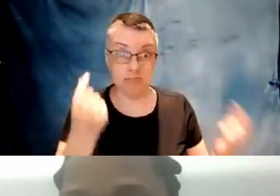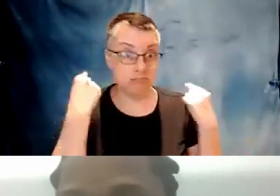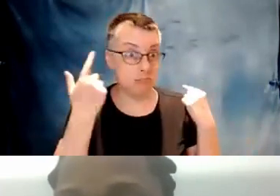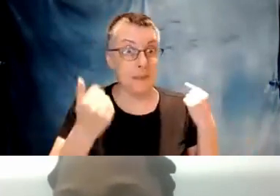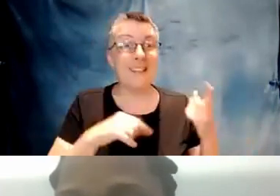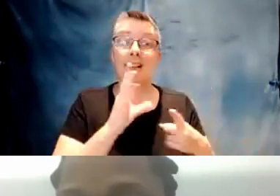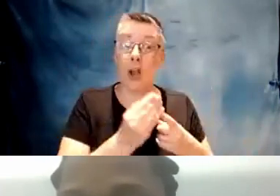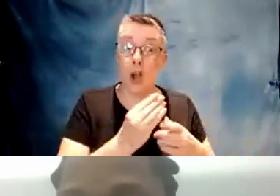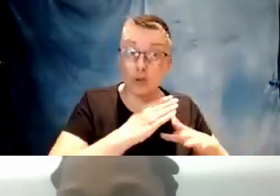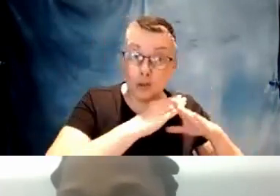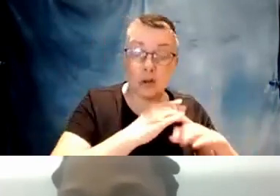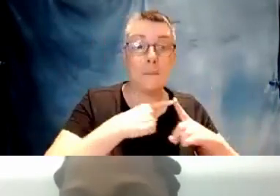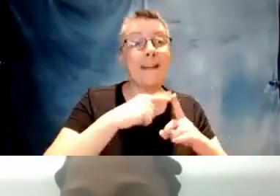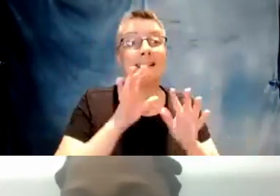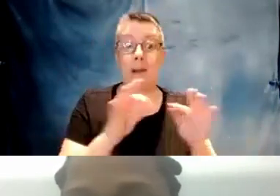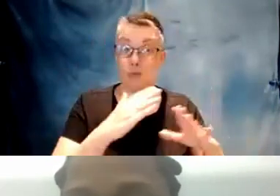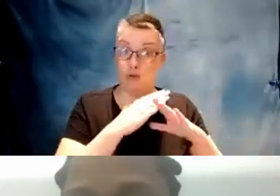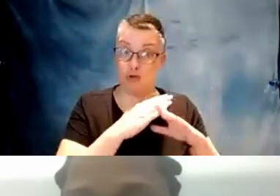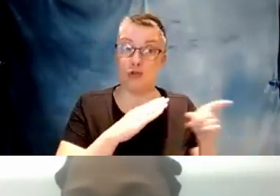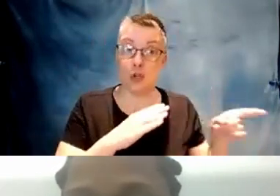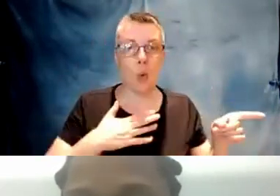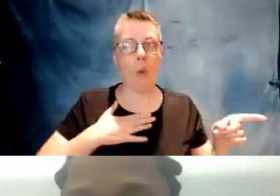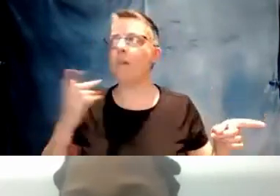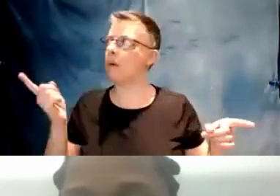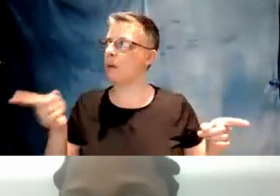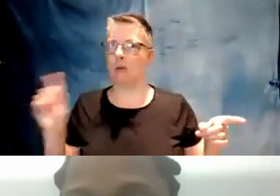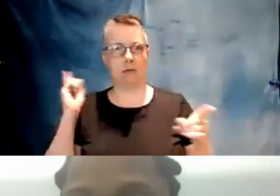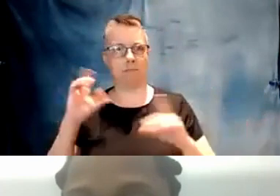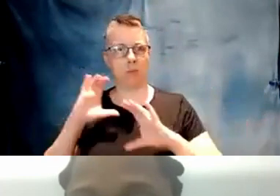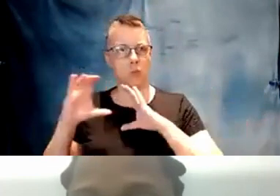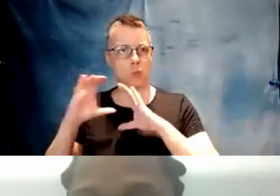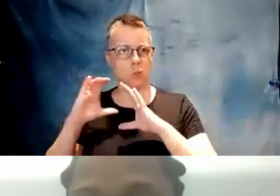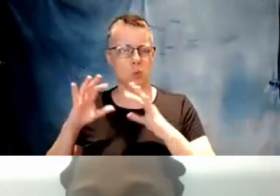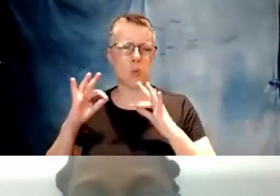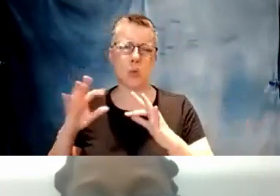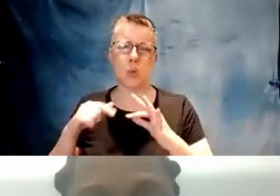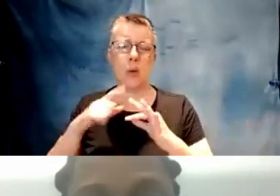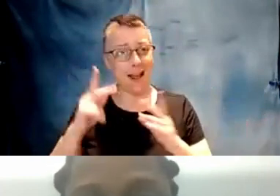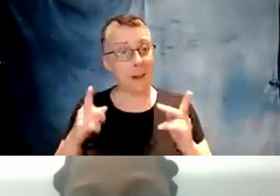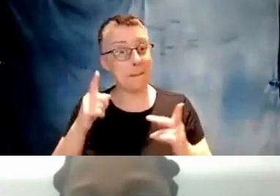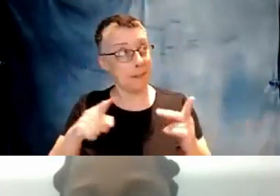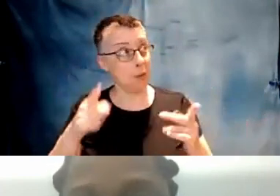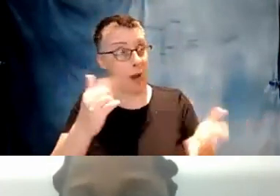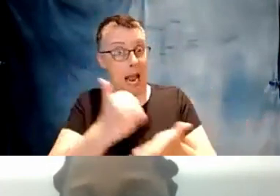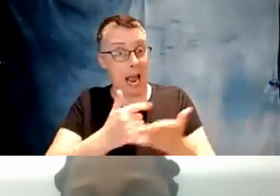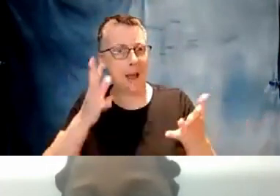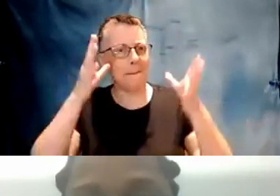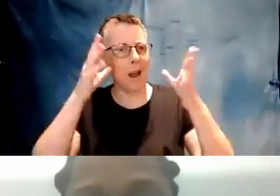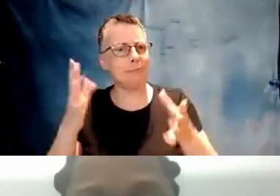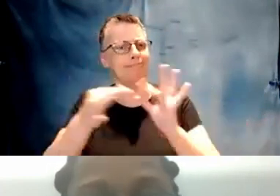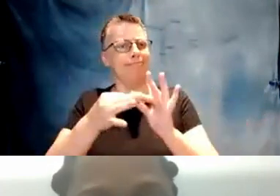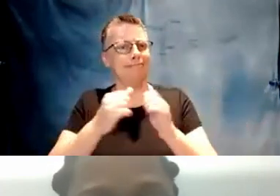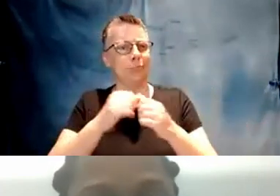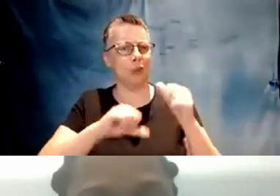cultural barrier, but there was also a language barrier. So I'm glad that there are people who are closing that gap and making it easier for parents to connect. So